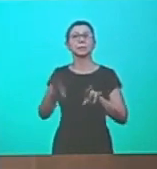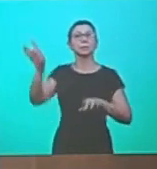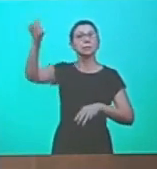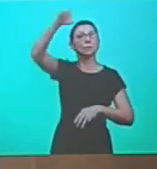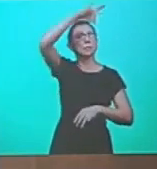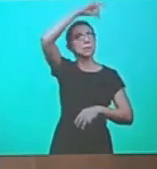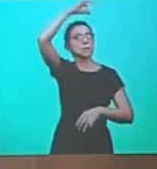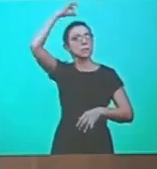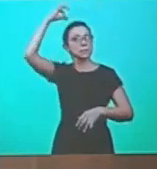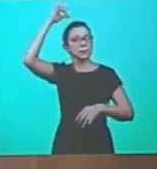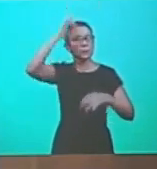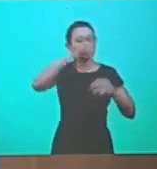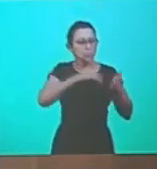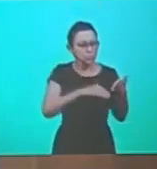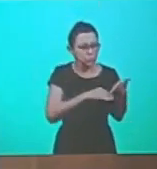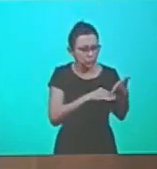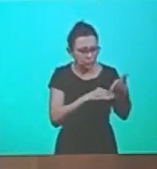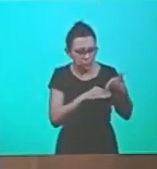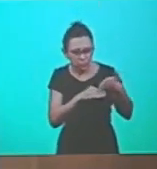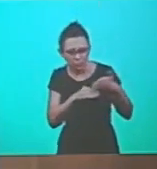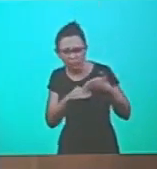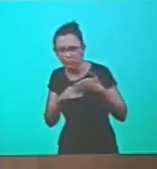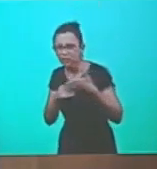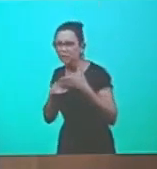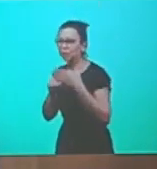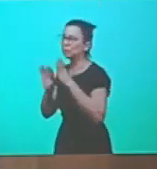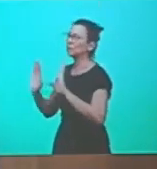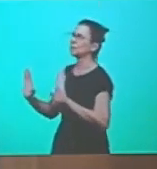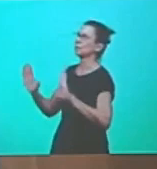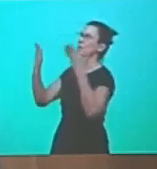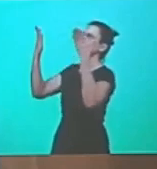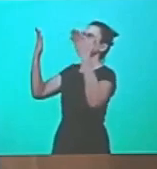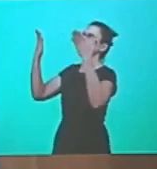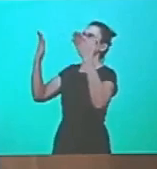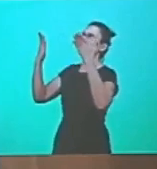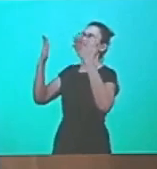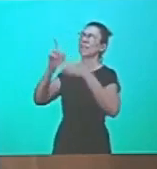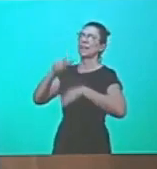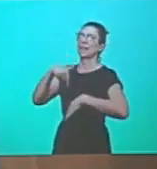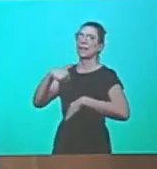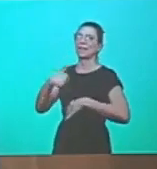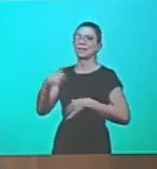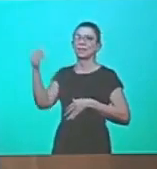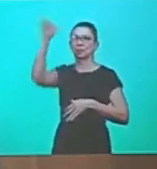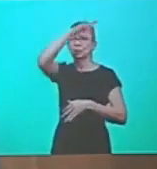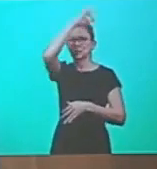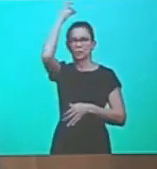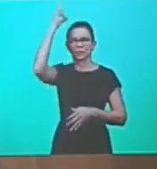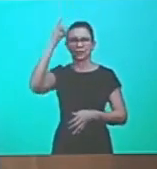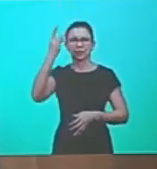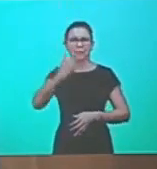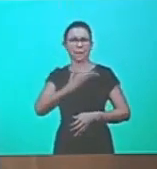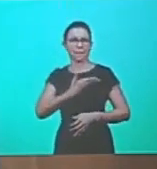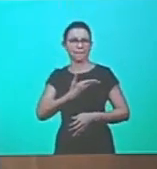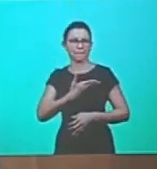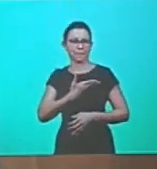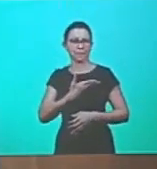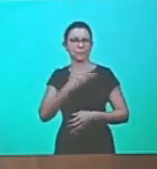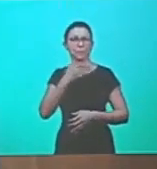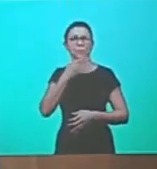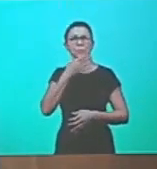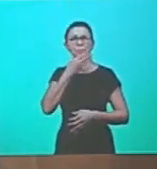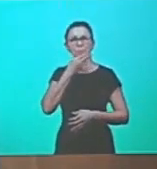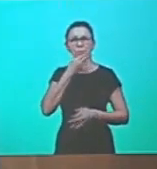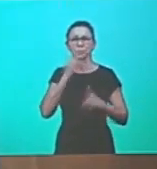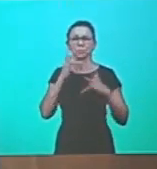hold. He's the one who's going to bring us to the festival, to the